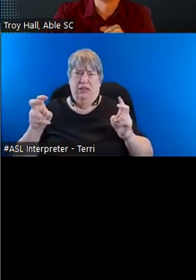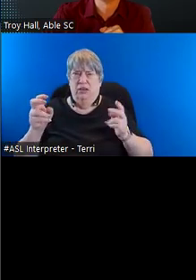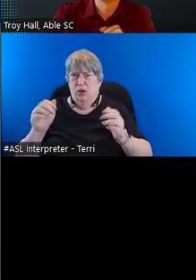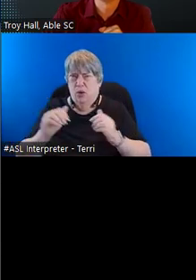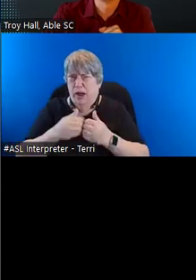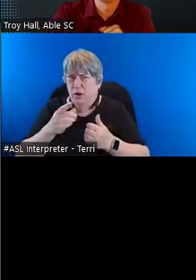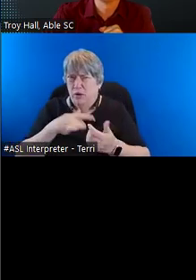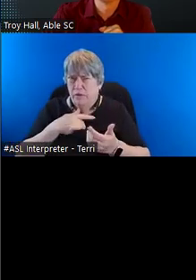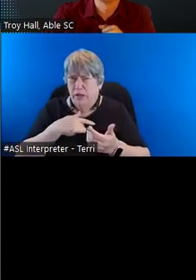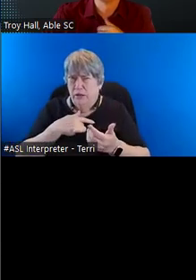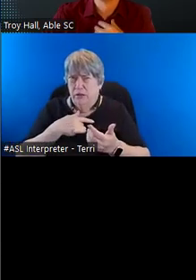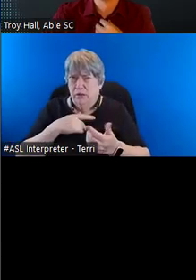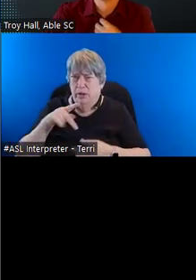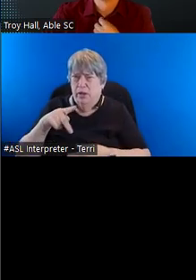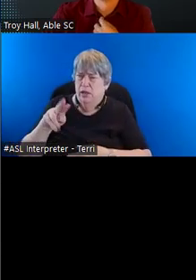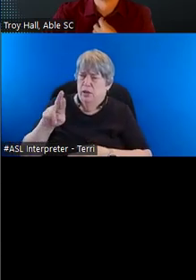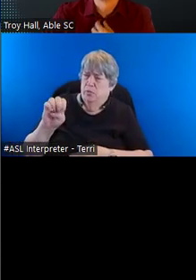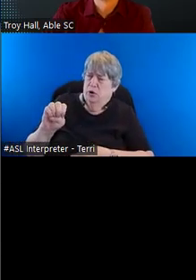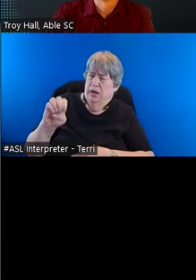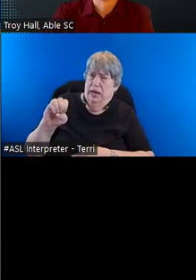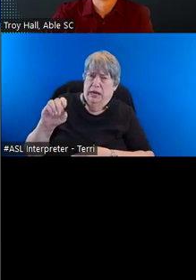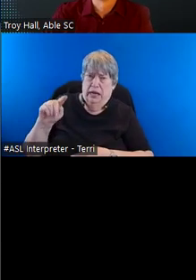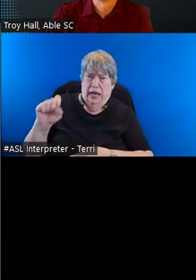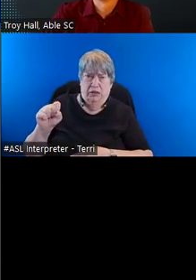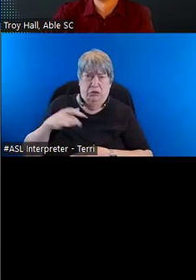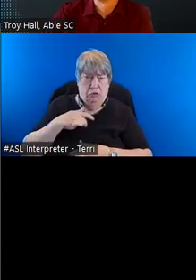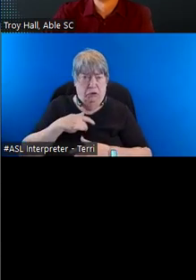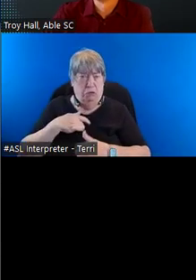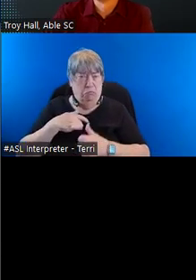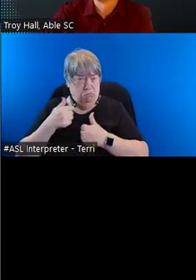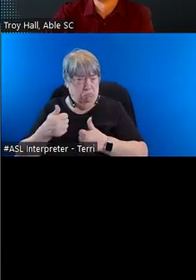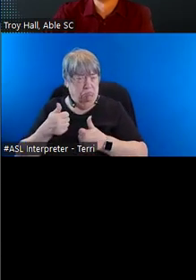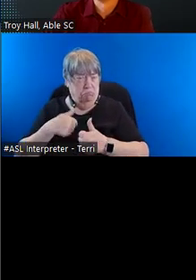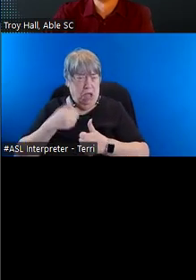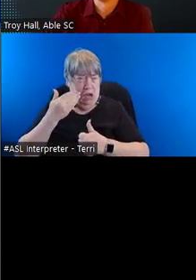have room to grow? What are we thinking?